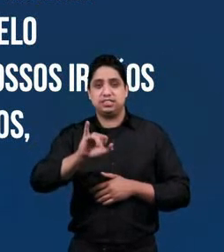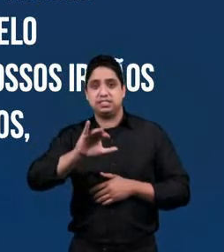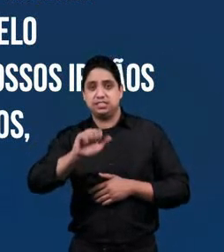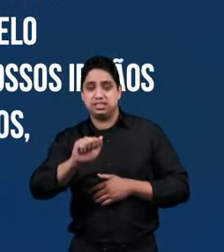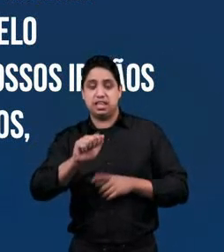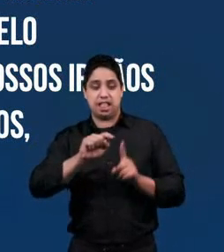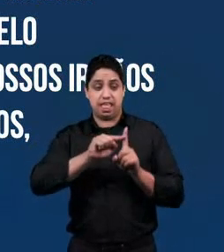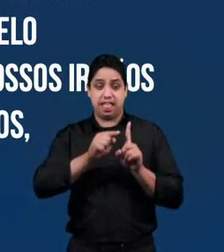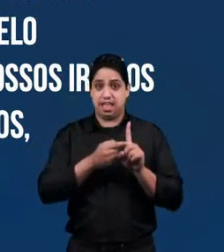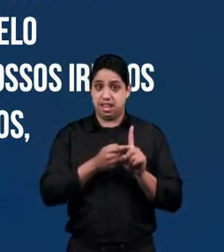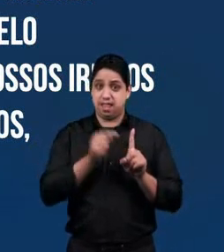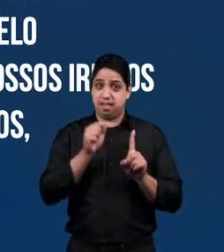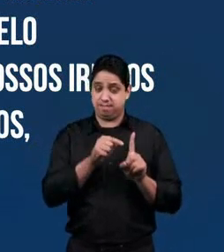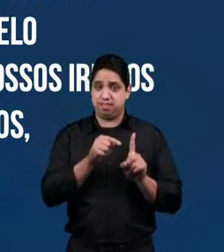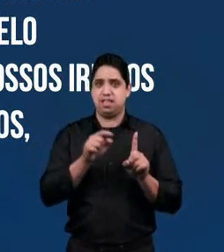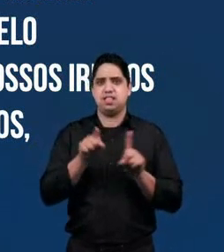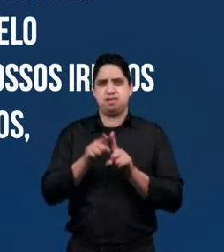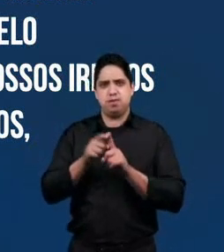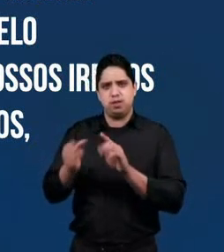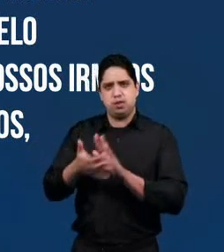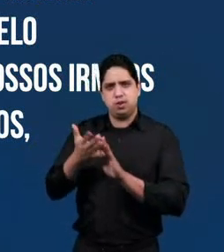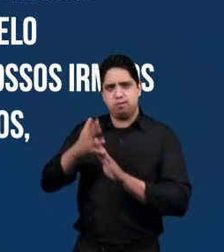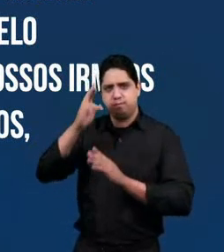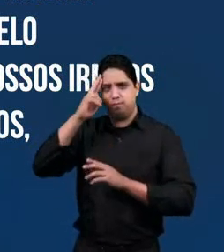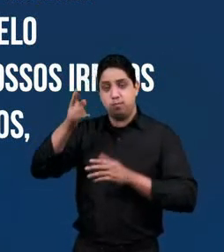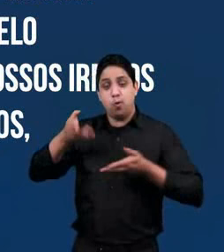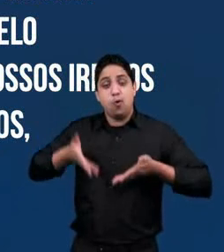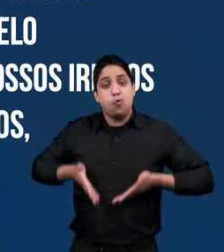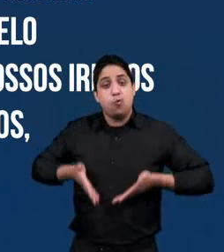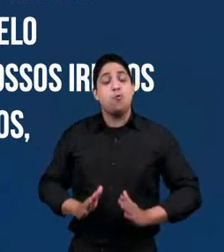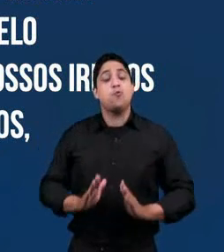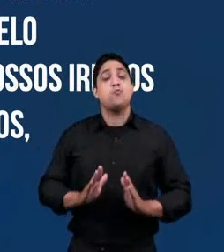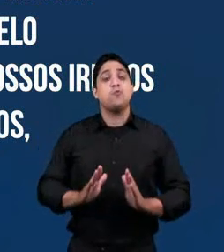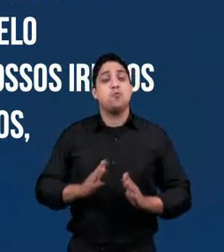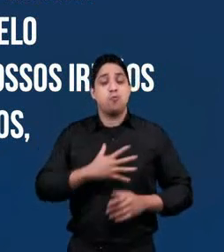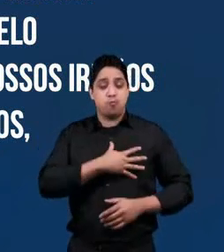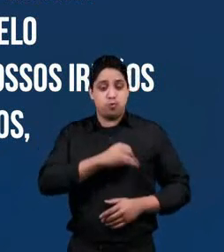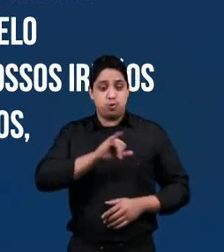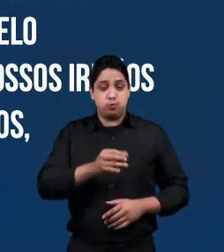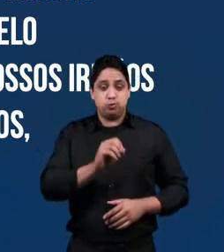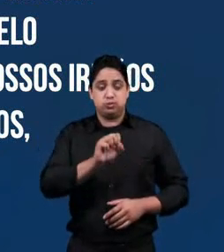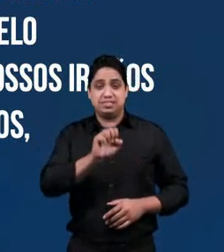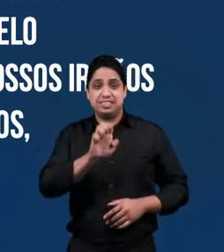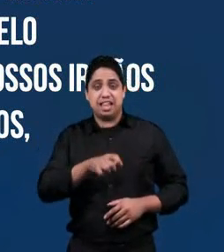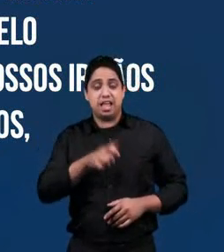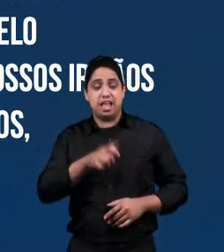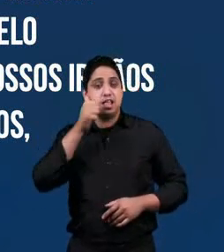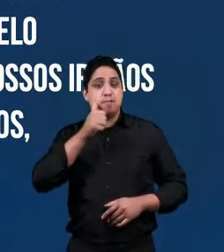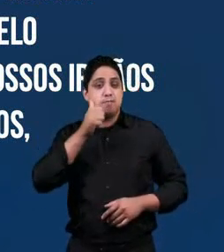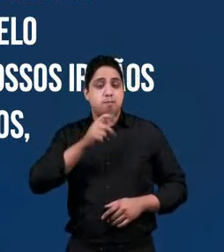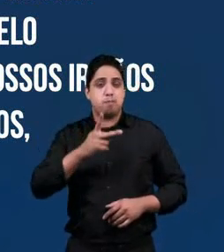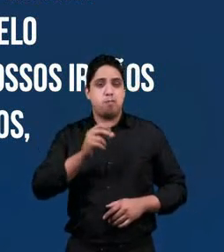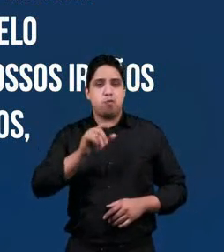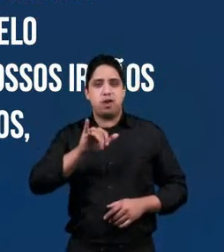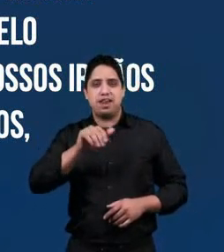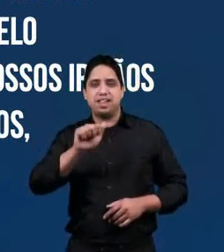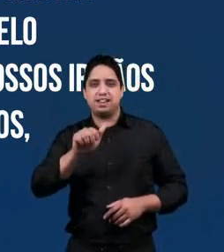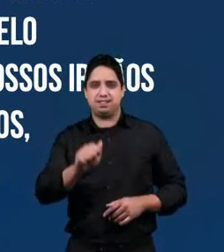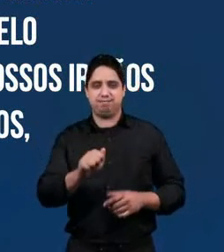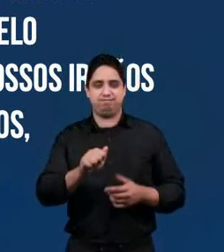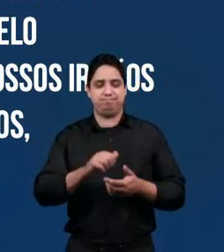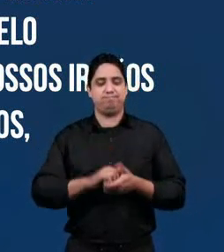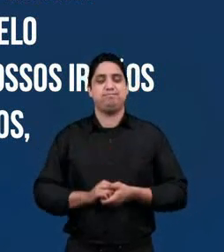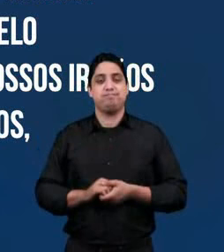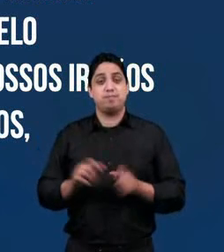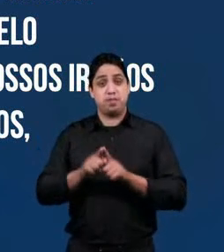depth of the soul. We remember in our prayers Sister Jessica, who is pregnant, and we pray, praise the